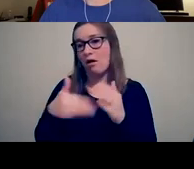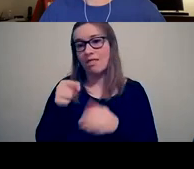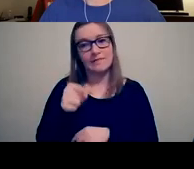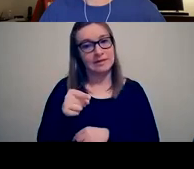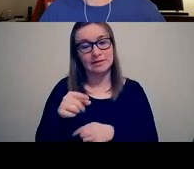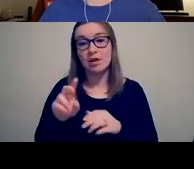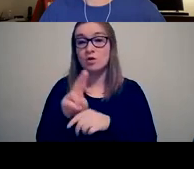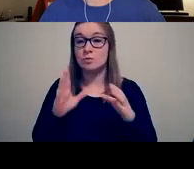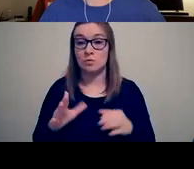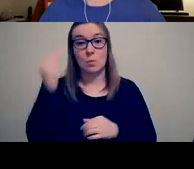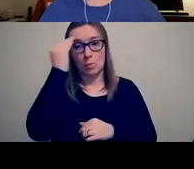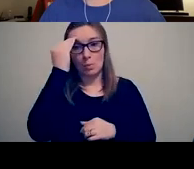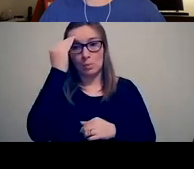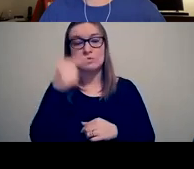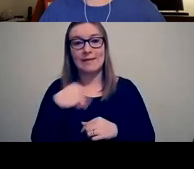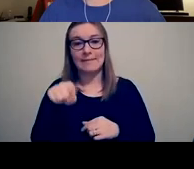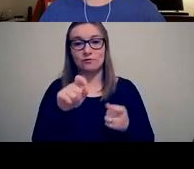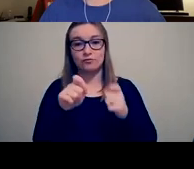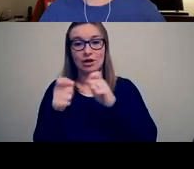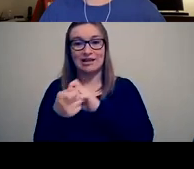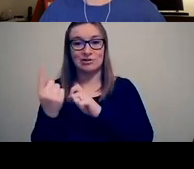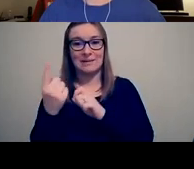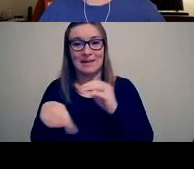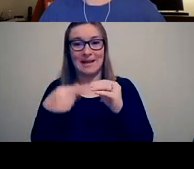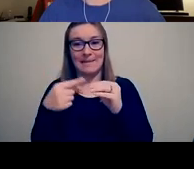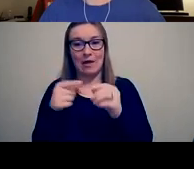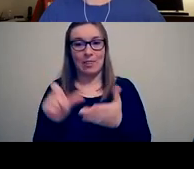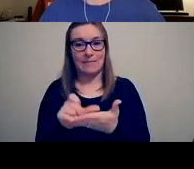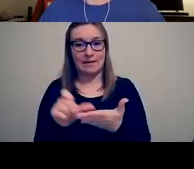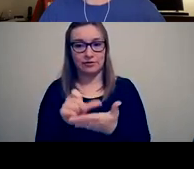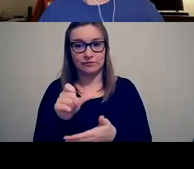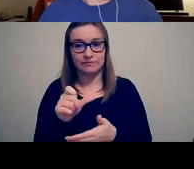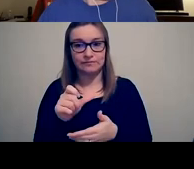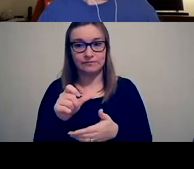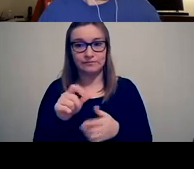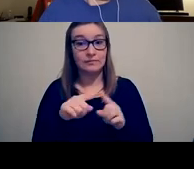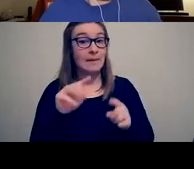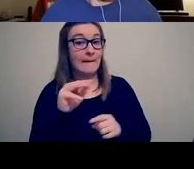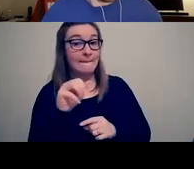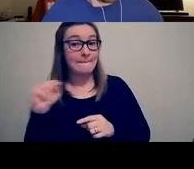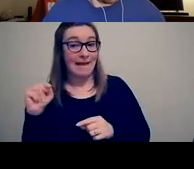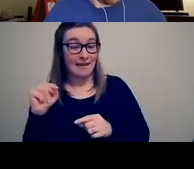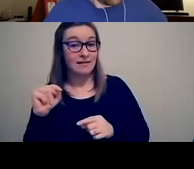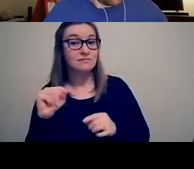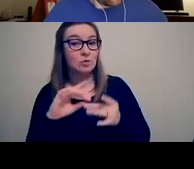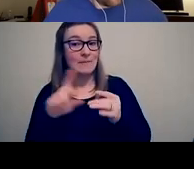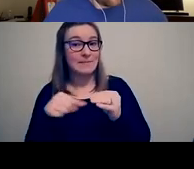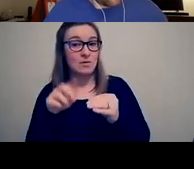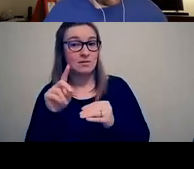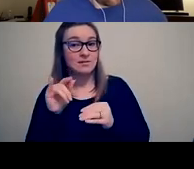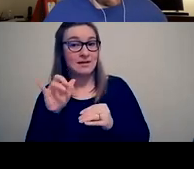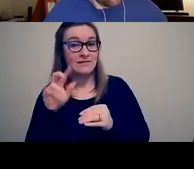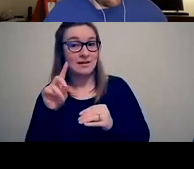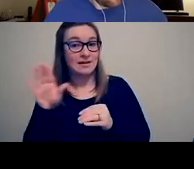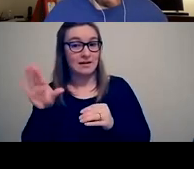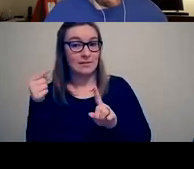user would know that they're changing something about the exactly. page. Exactly. Yeah. But Matt, to David's point, right? Like,